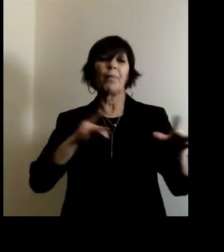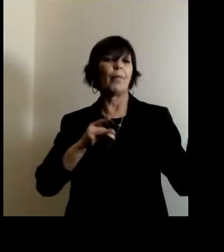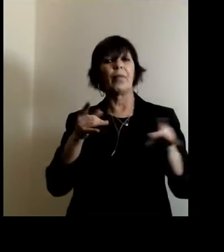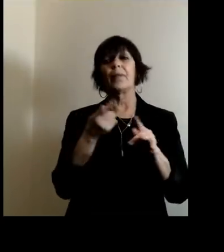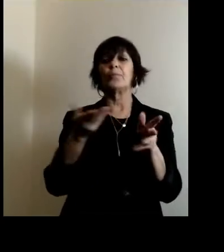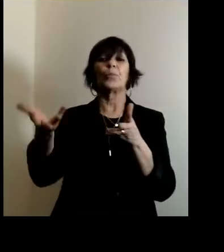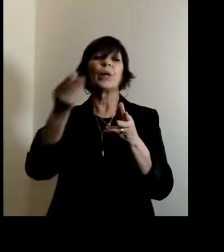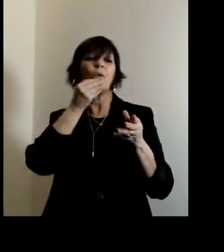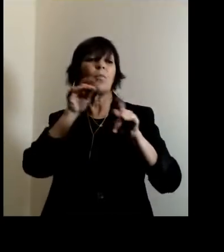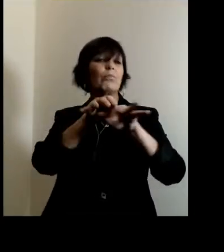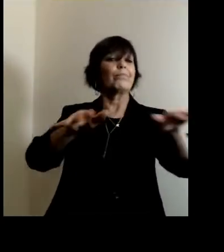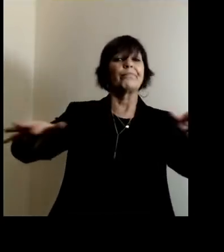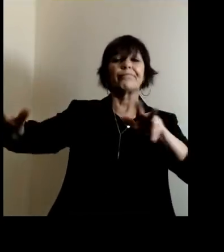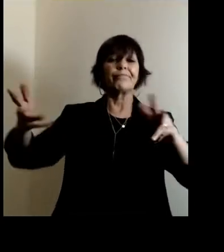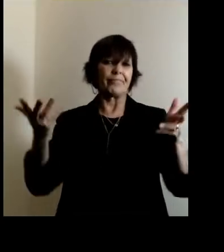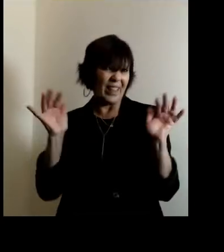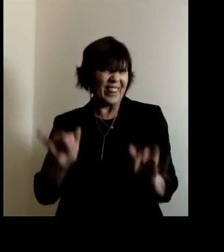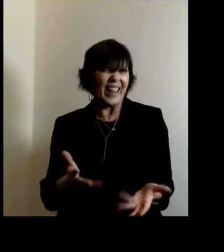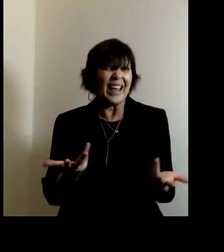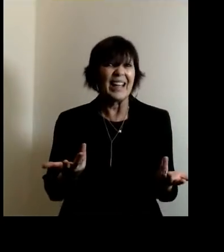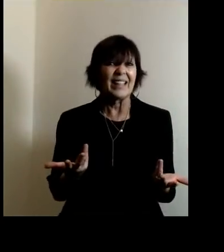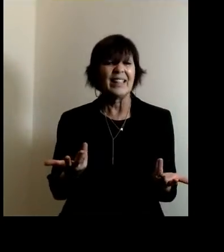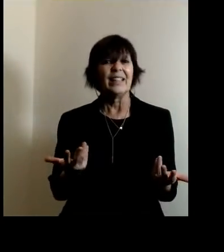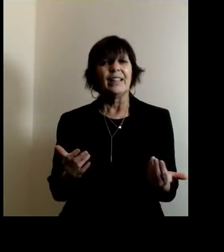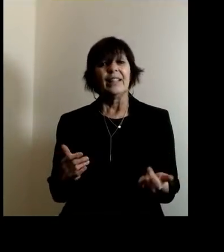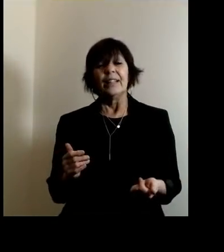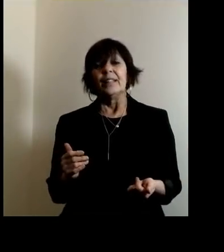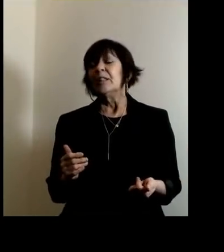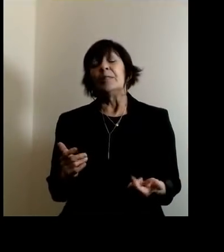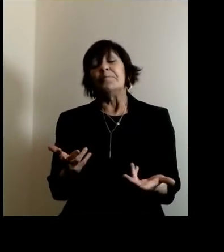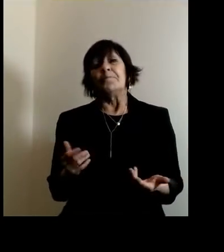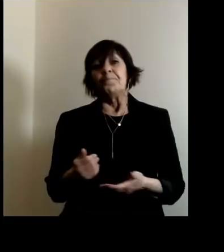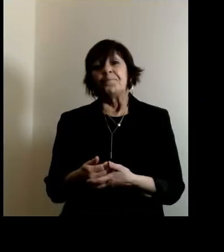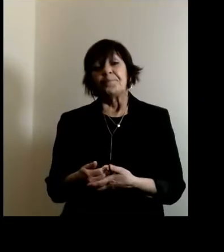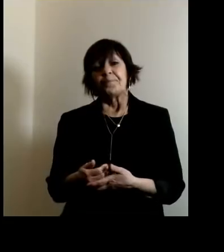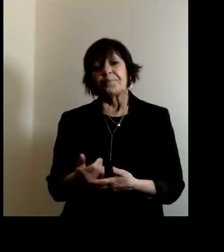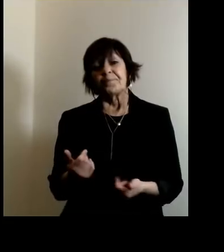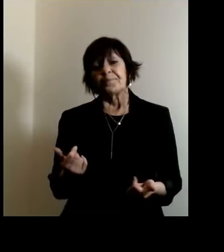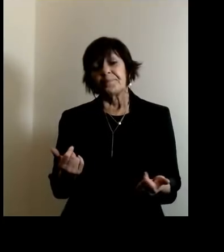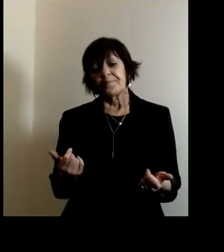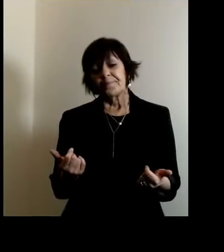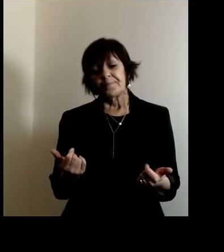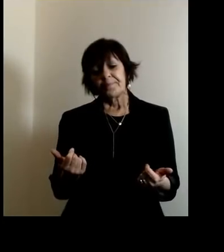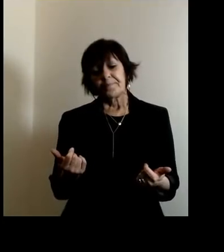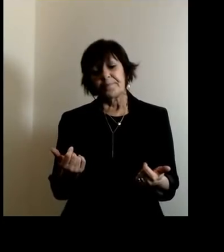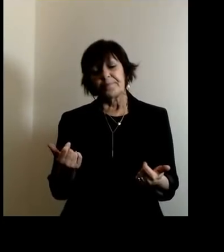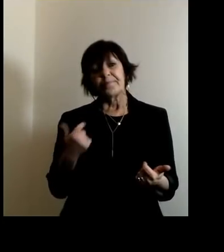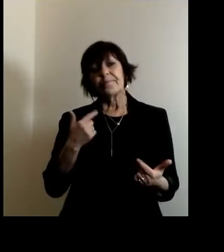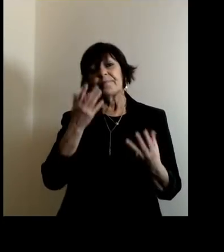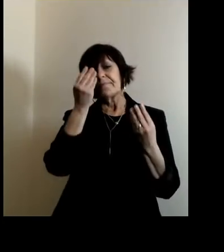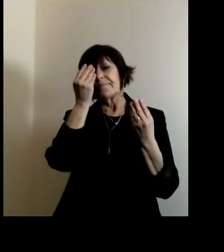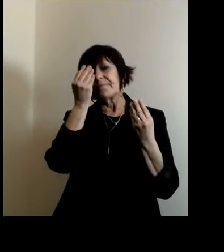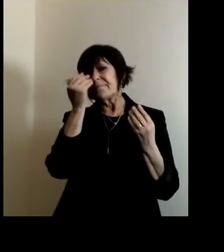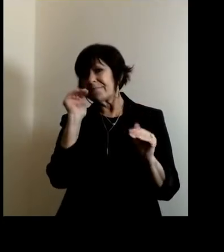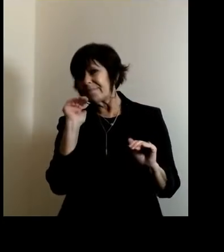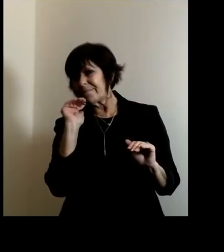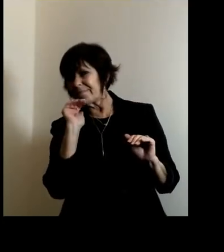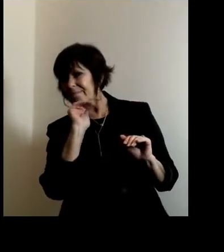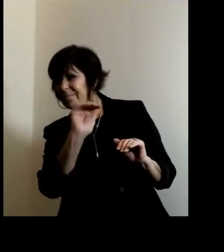taking it home and infecting their family member. So I want to let everybody and remind